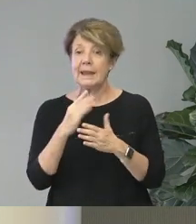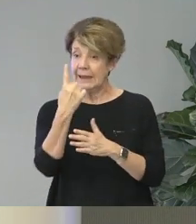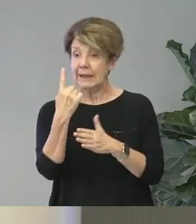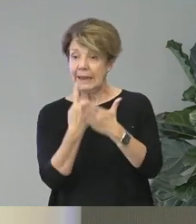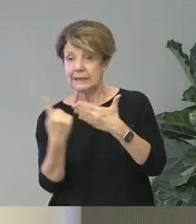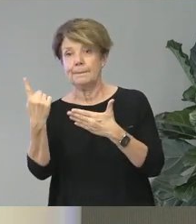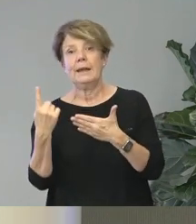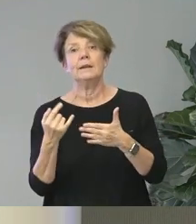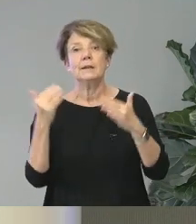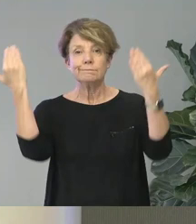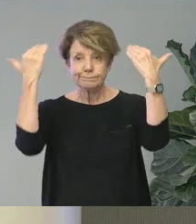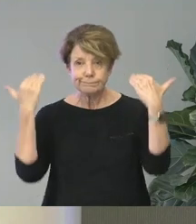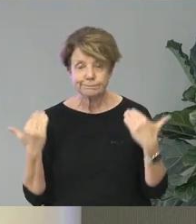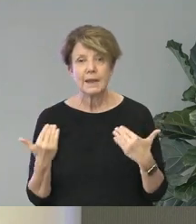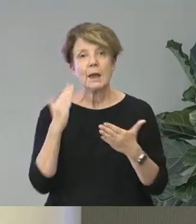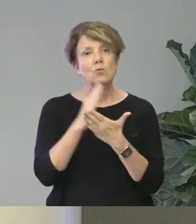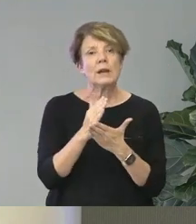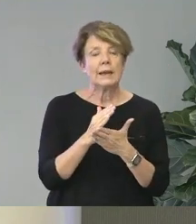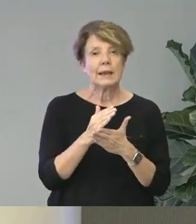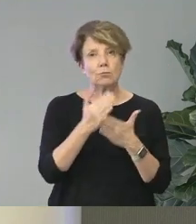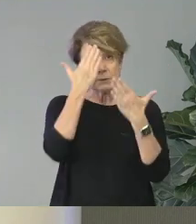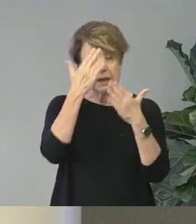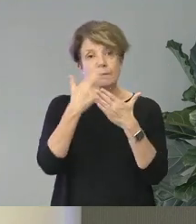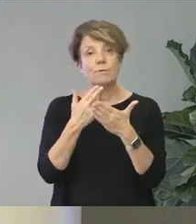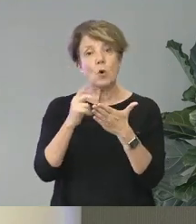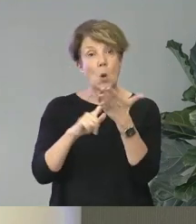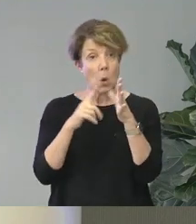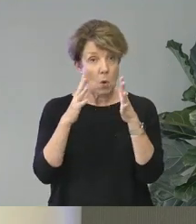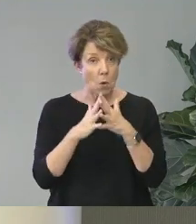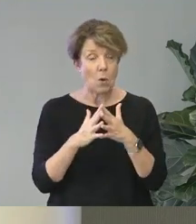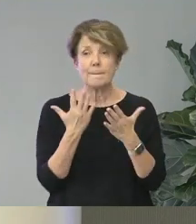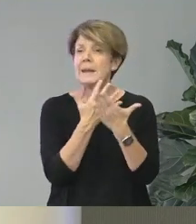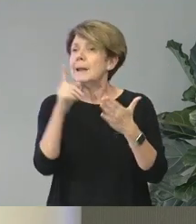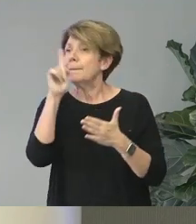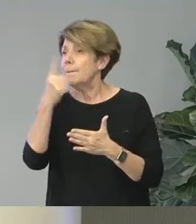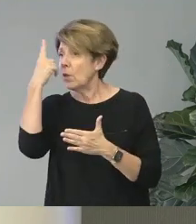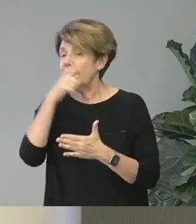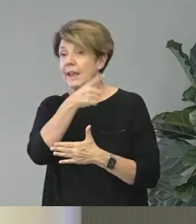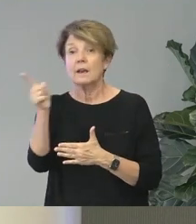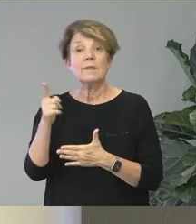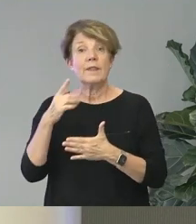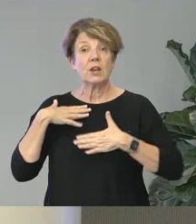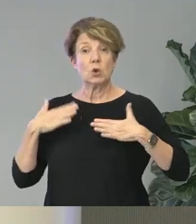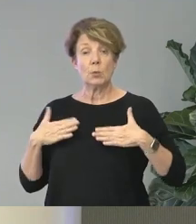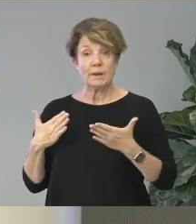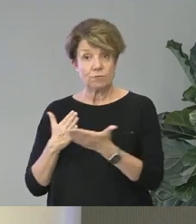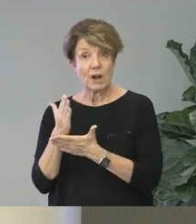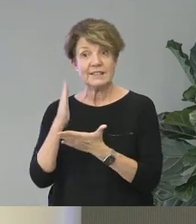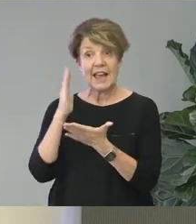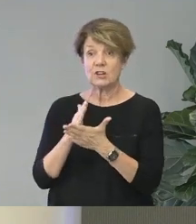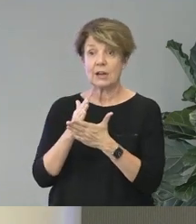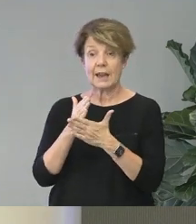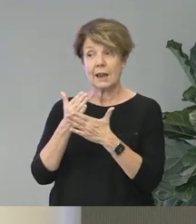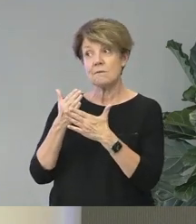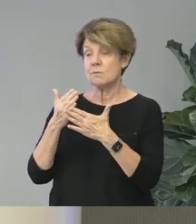for the rule of law. For this reason, many people perceive that their human rights are legally protected, when in fact they